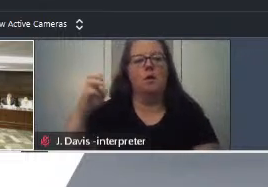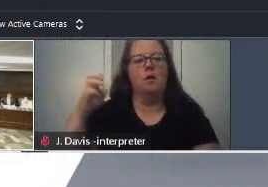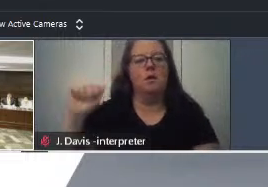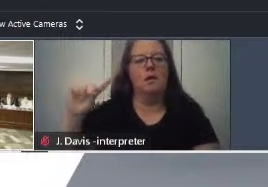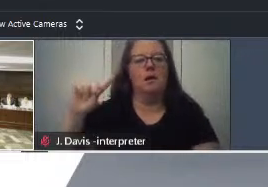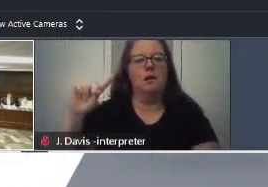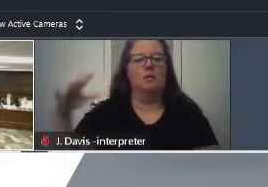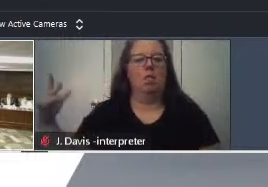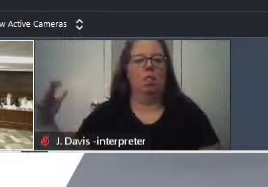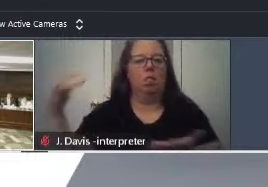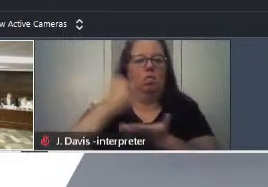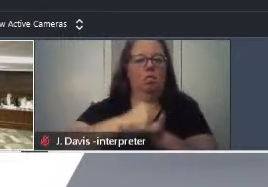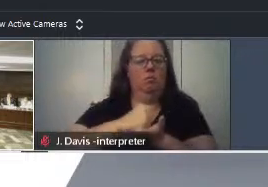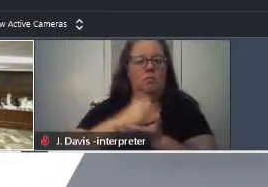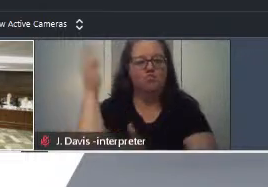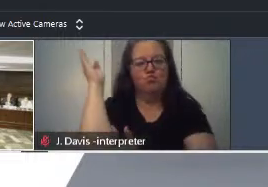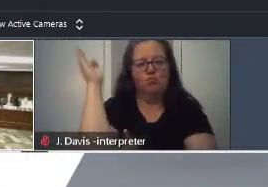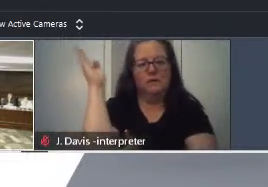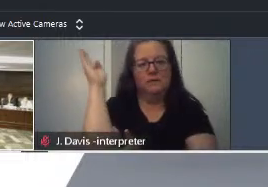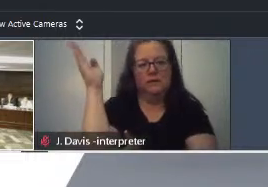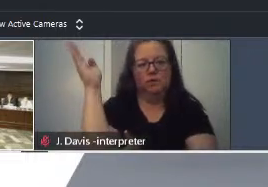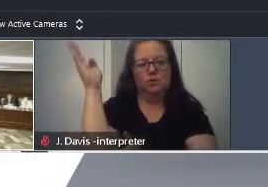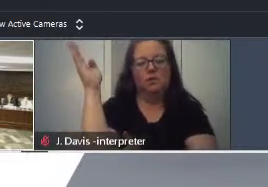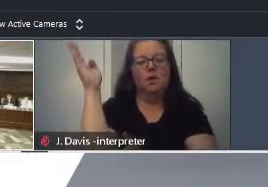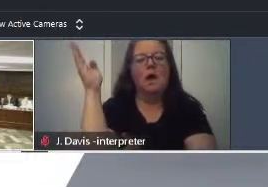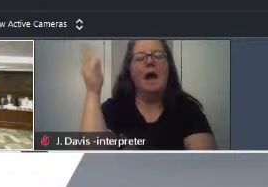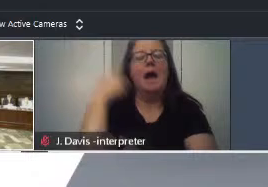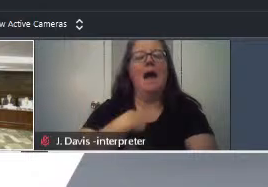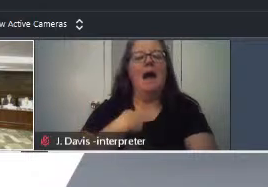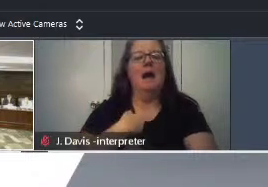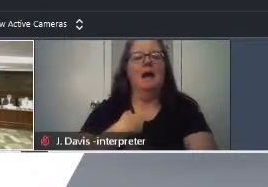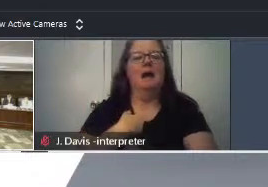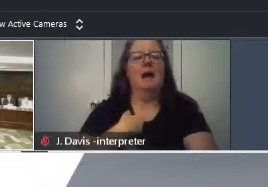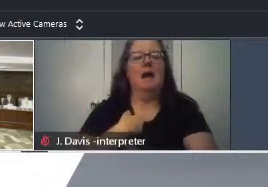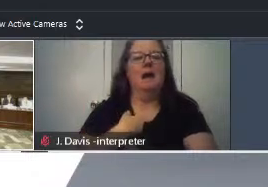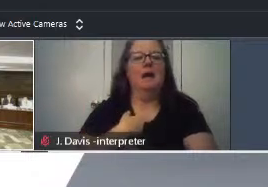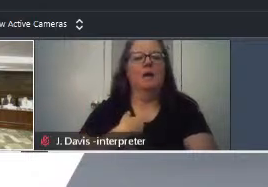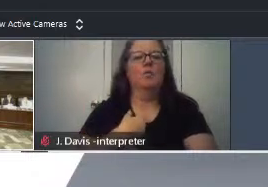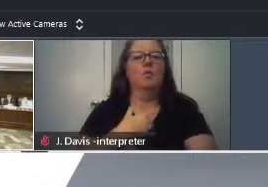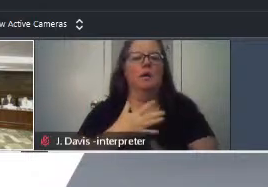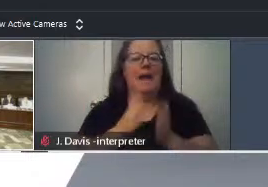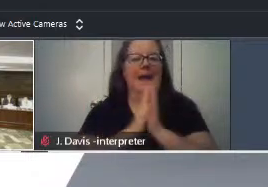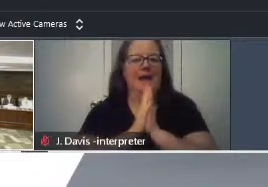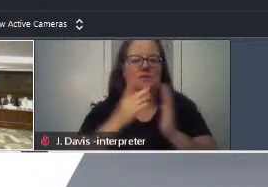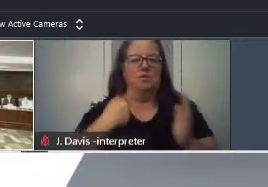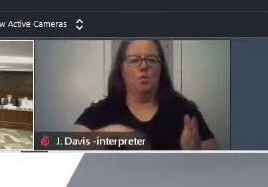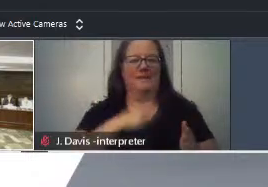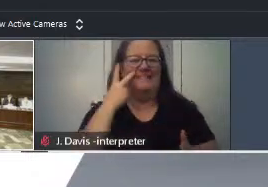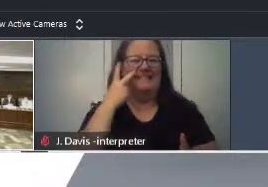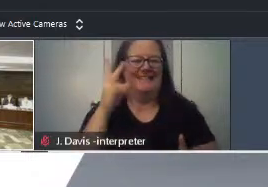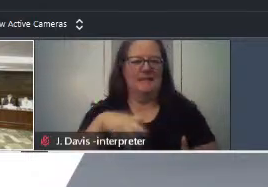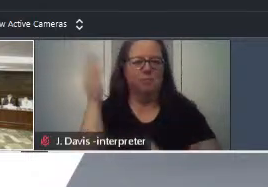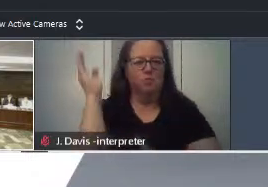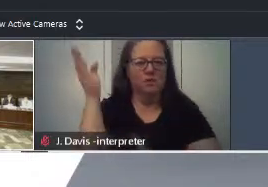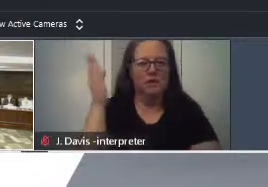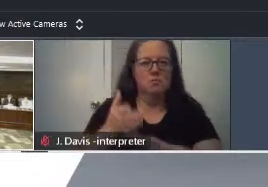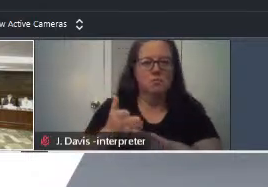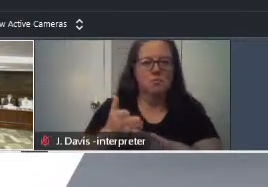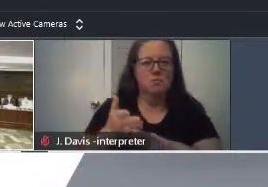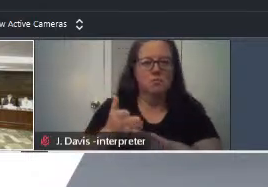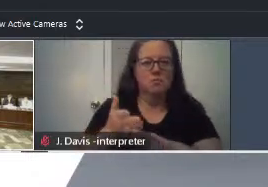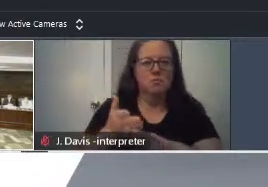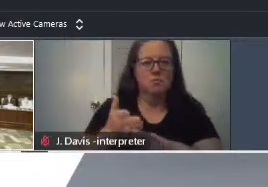compiled a presentation, and I would ask that we all see his presentation before we vote for something. Colleagues, I'm